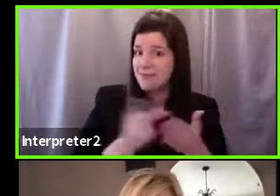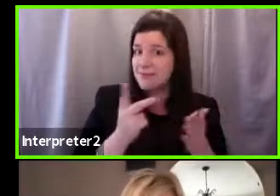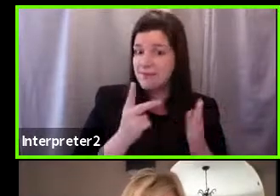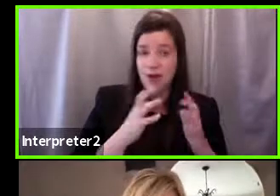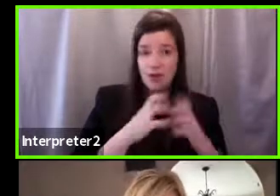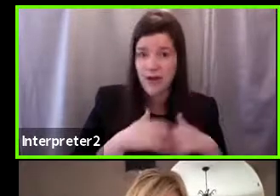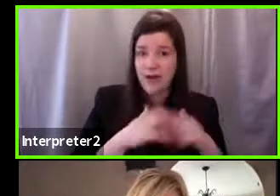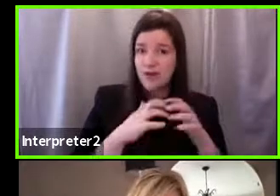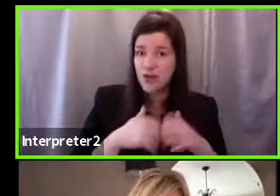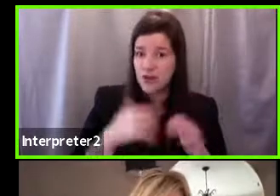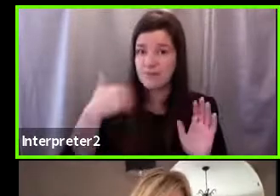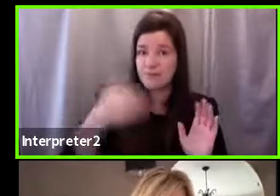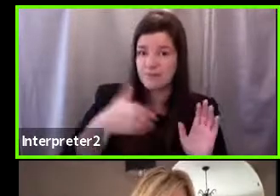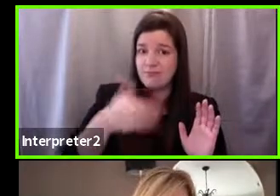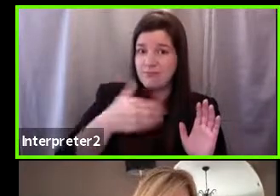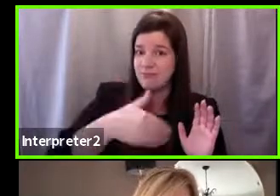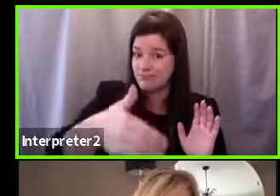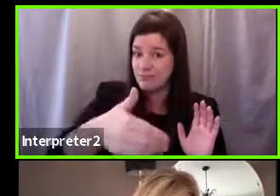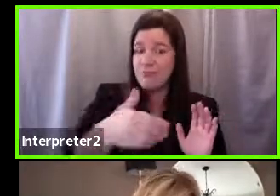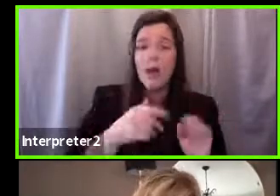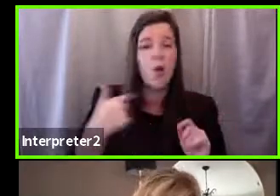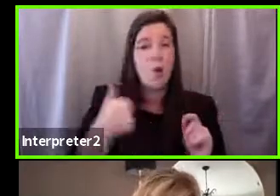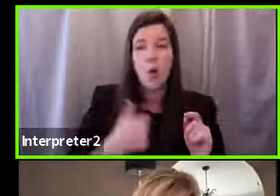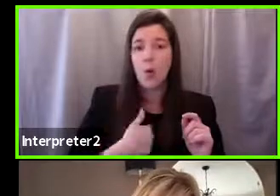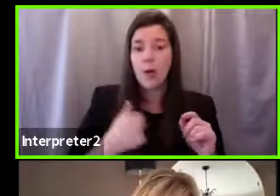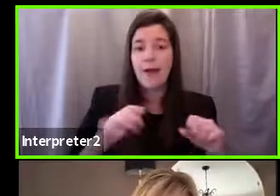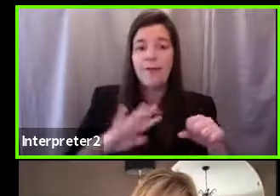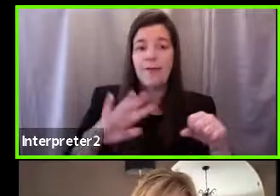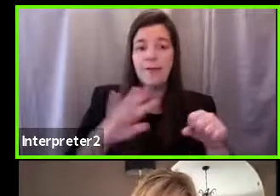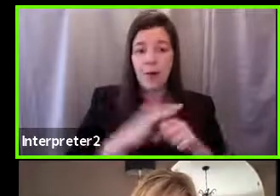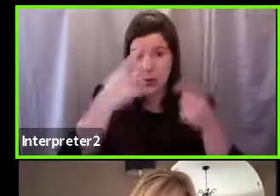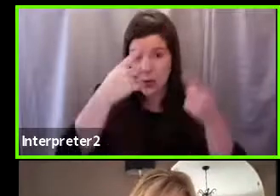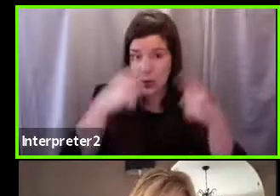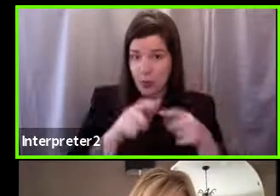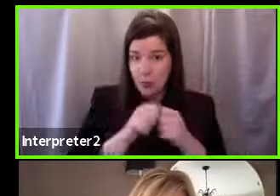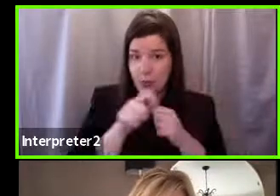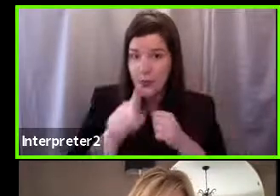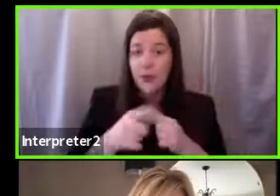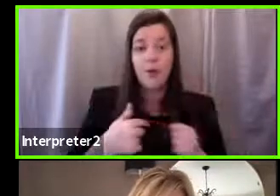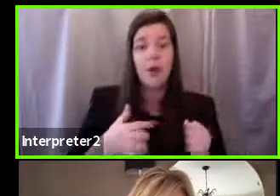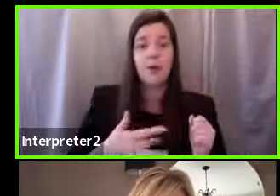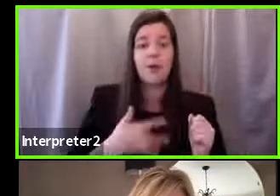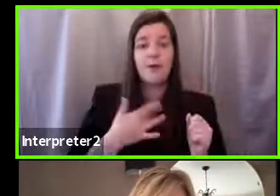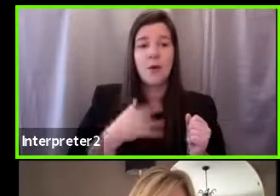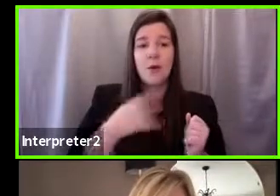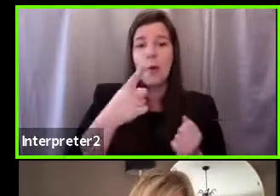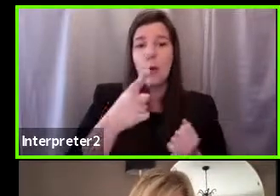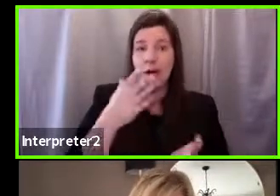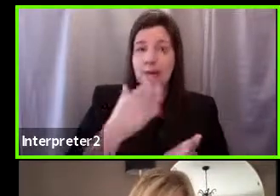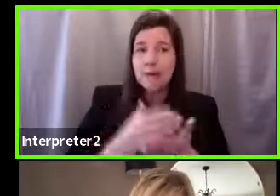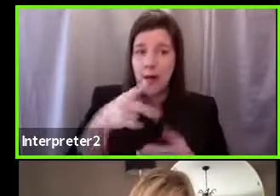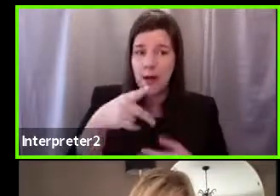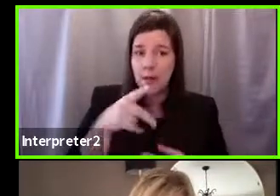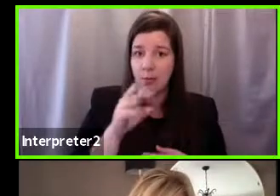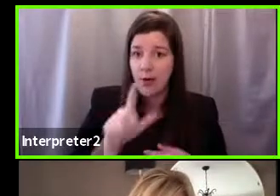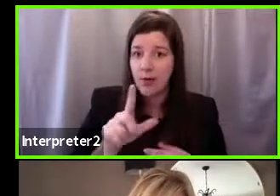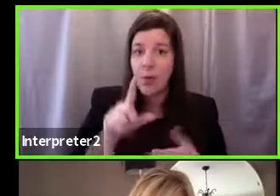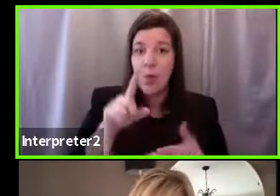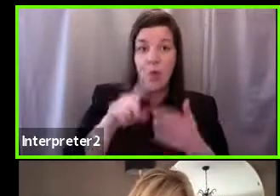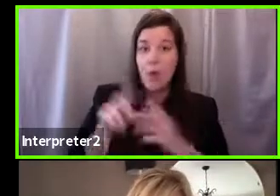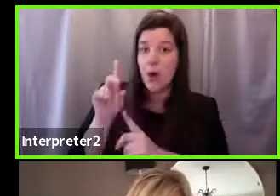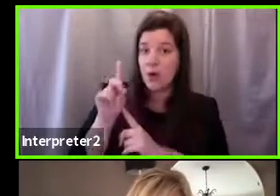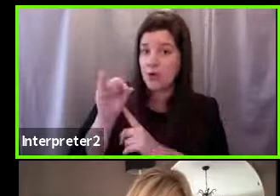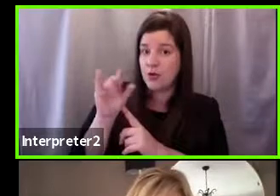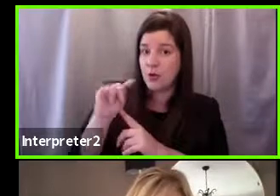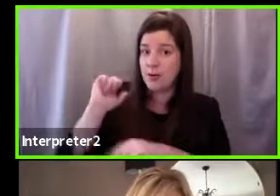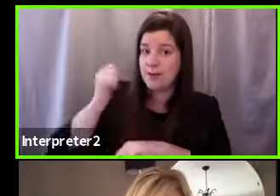regularly. And we completely agree with you. We think that the one-stop portal that DoIT has set up and has been implementing